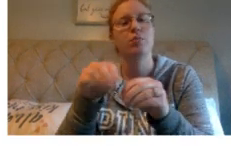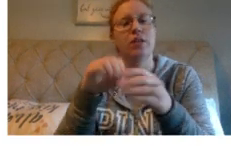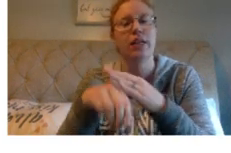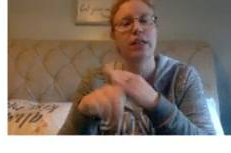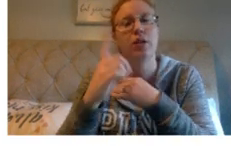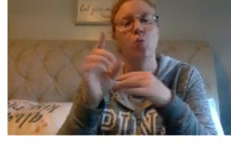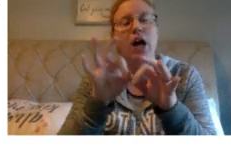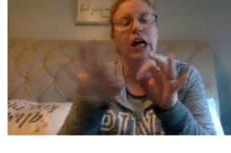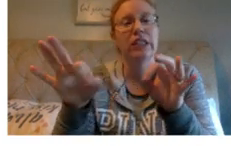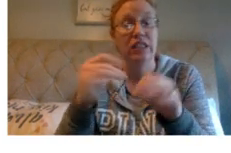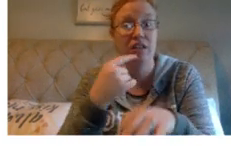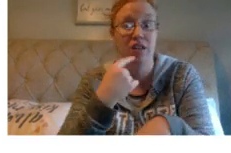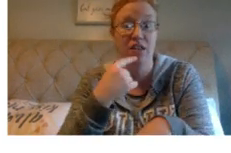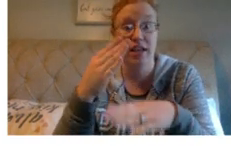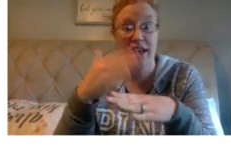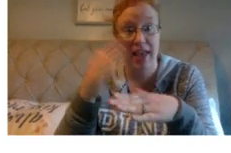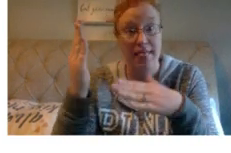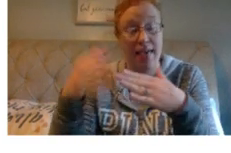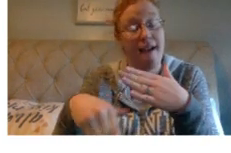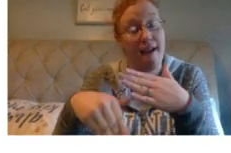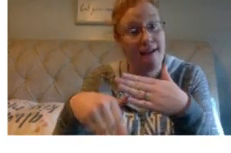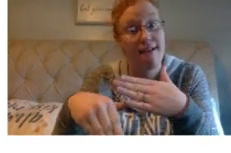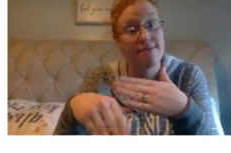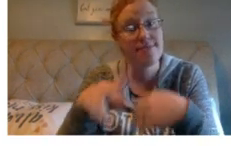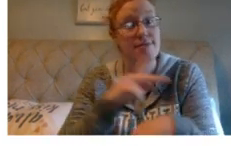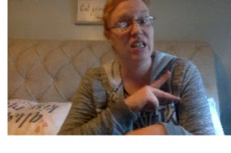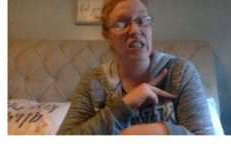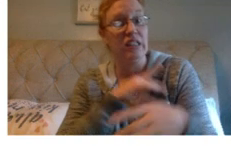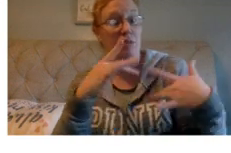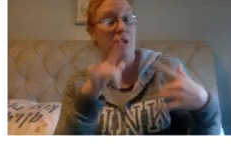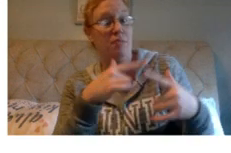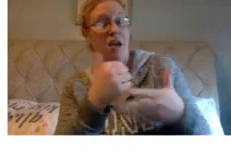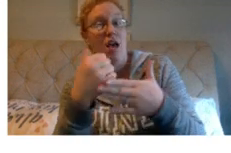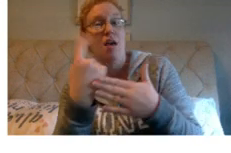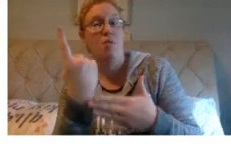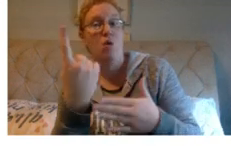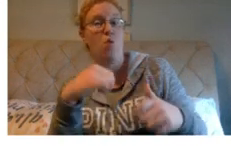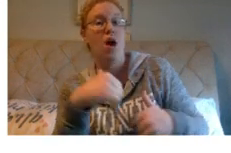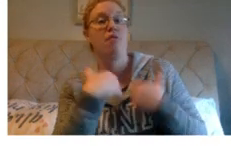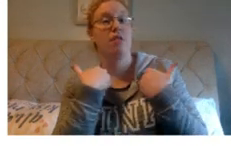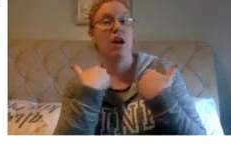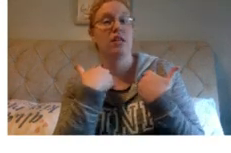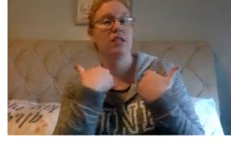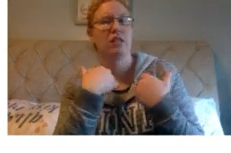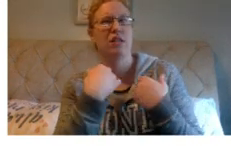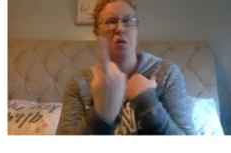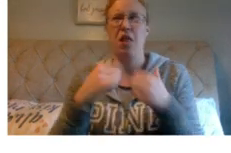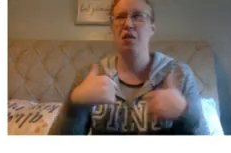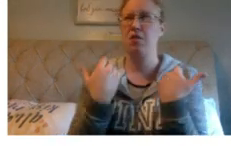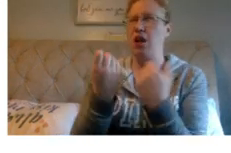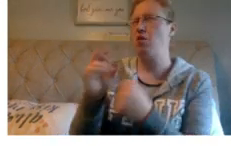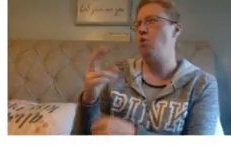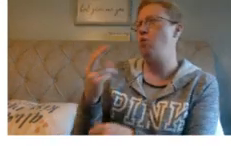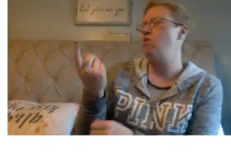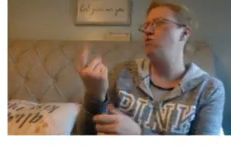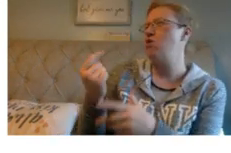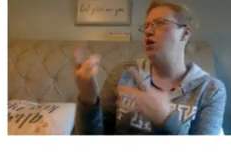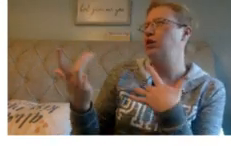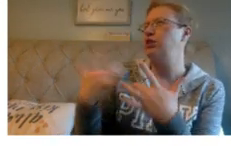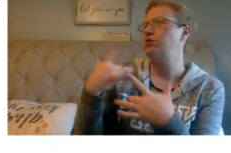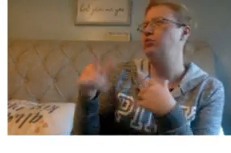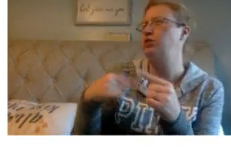sentence. Should we say, at the end, Keisha is worried about helping one of the residents. Is it one of the residents or the dog that she's